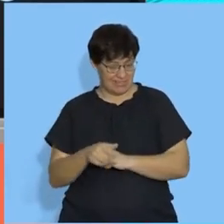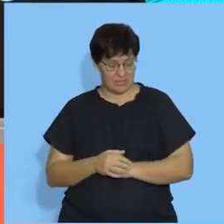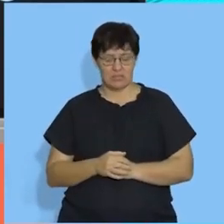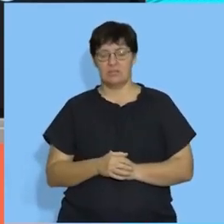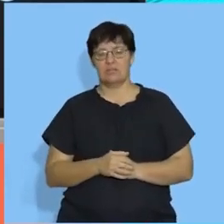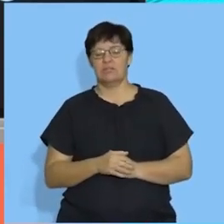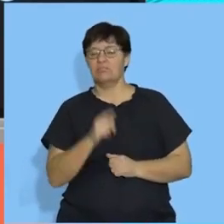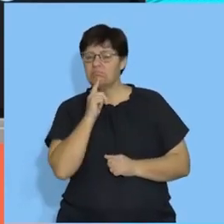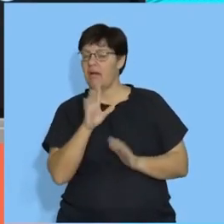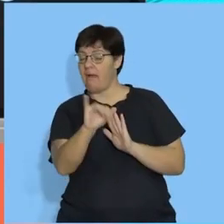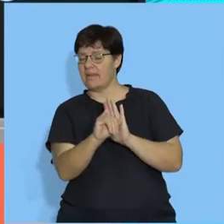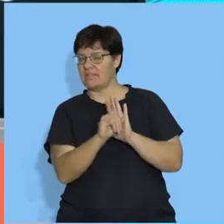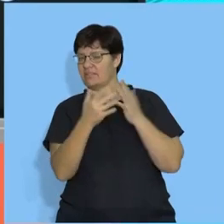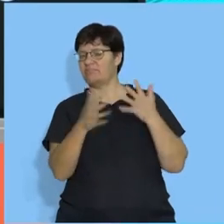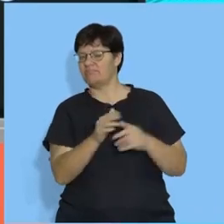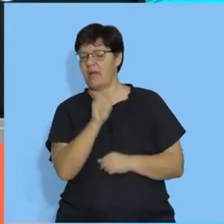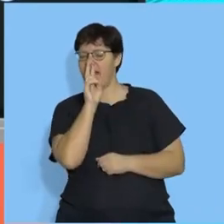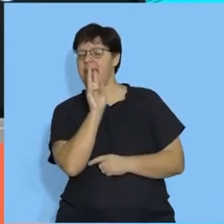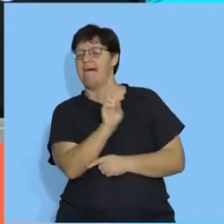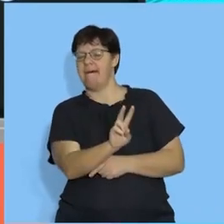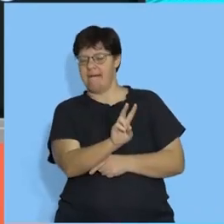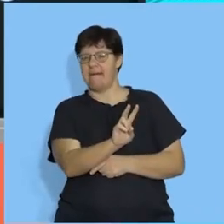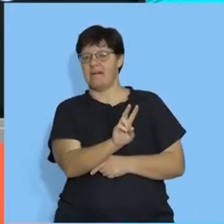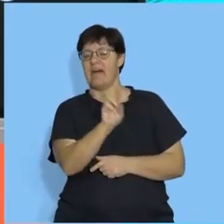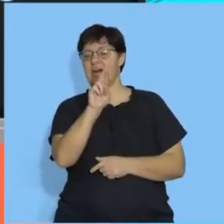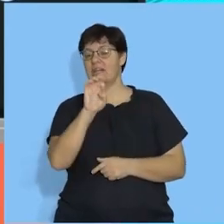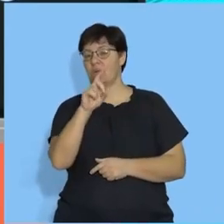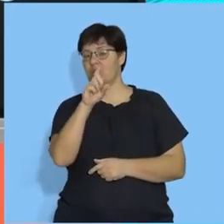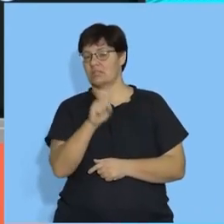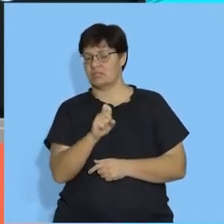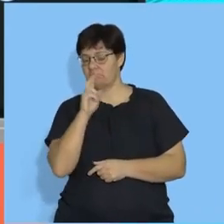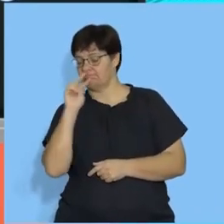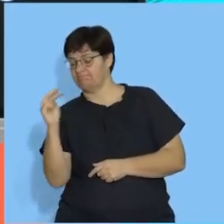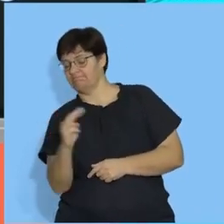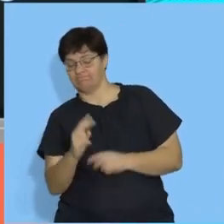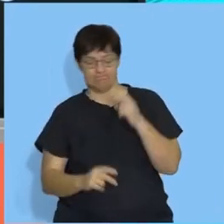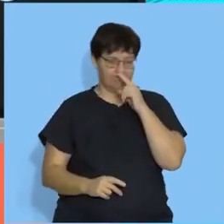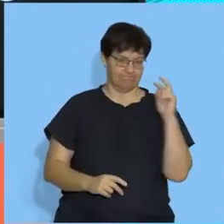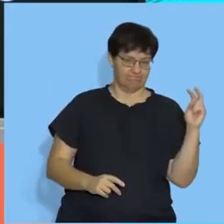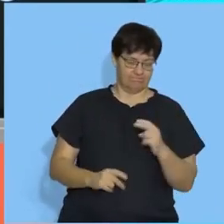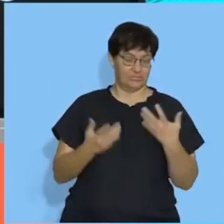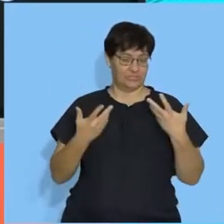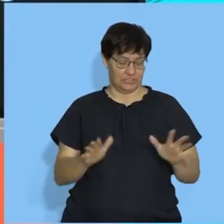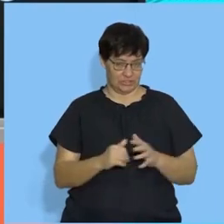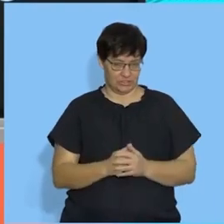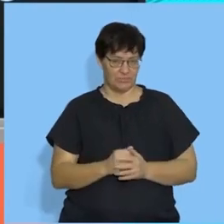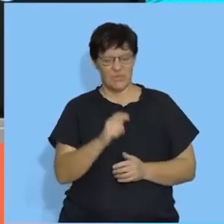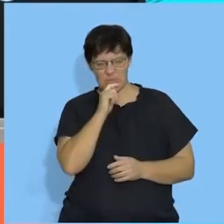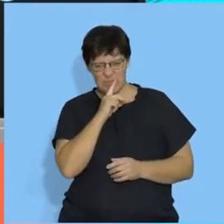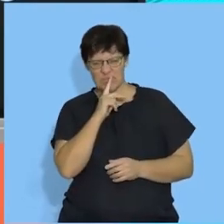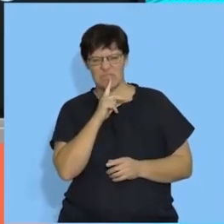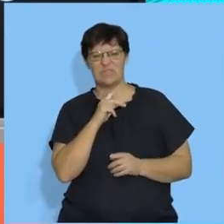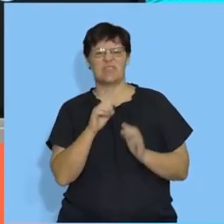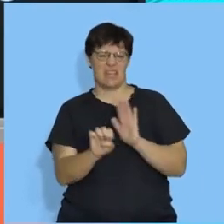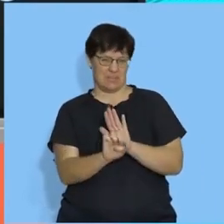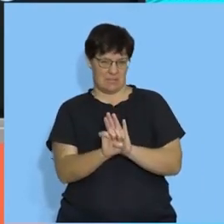we are able to, look at a redox reaction, from different perspectives, using practical examples of